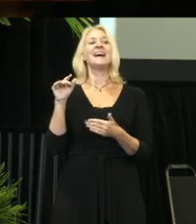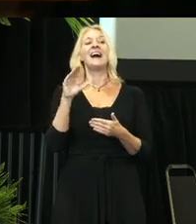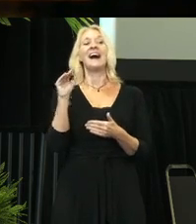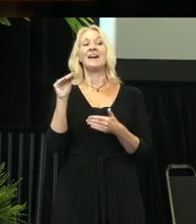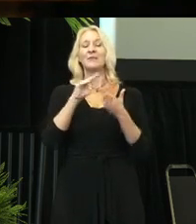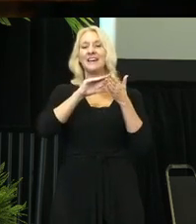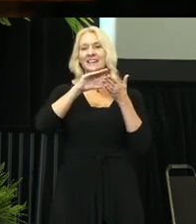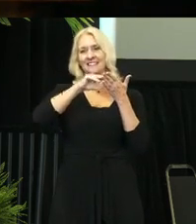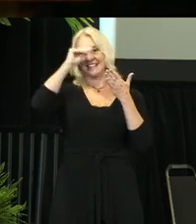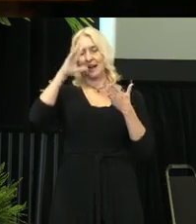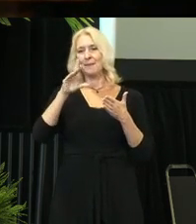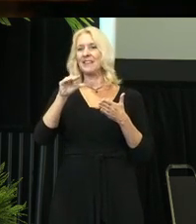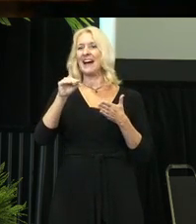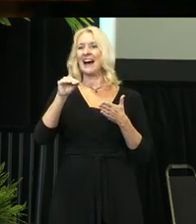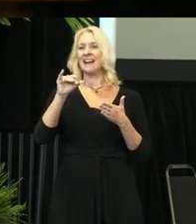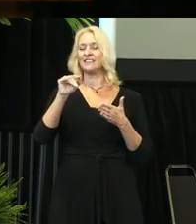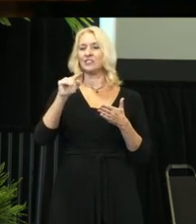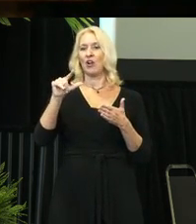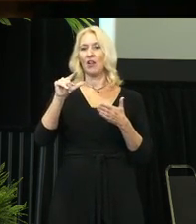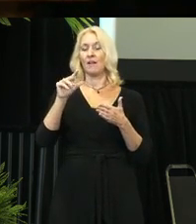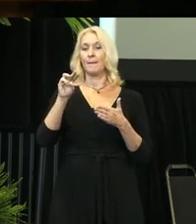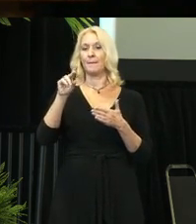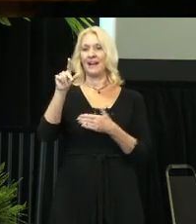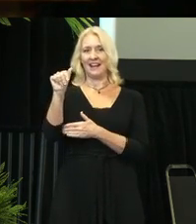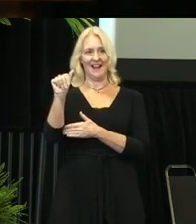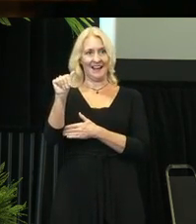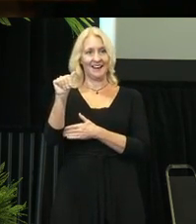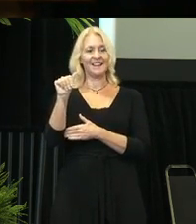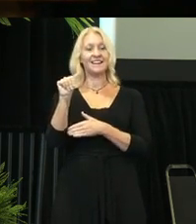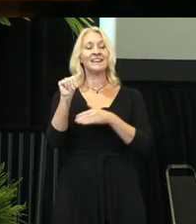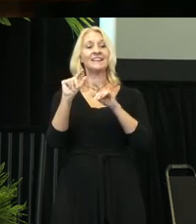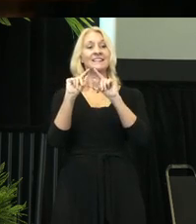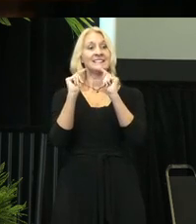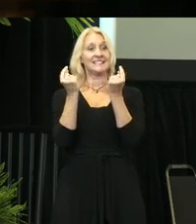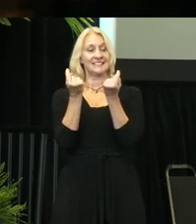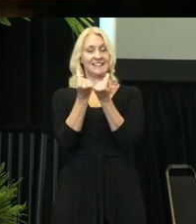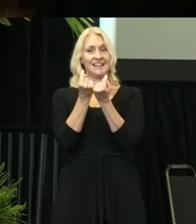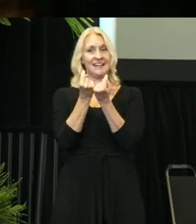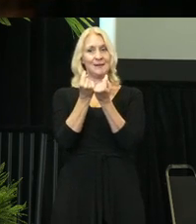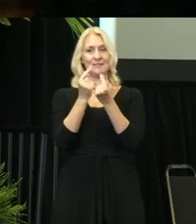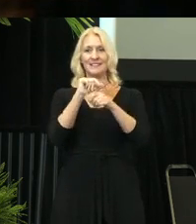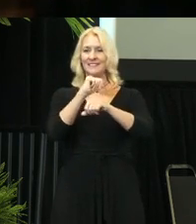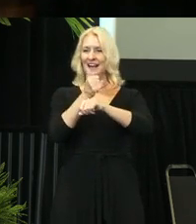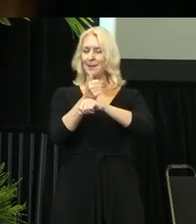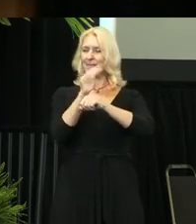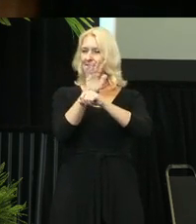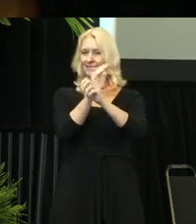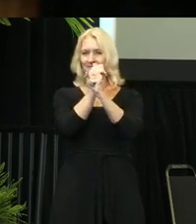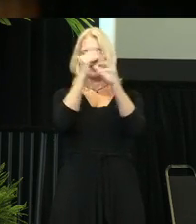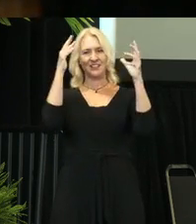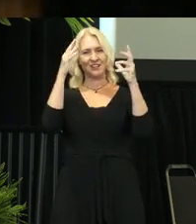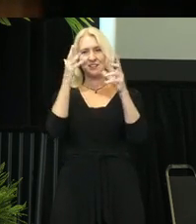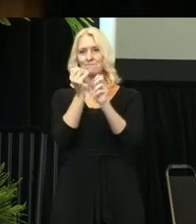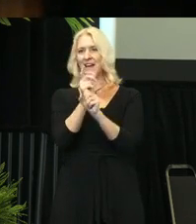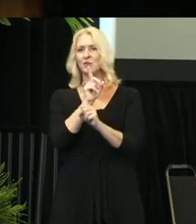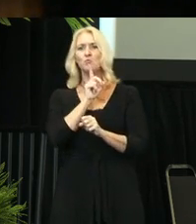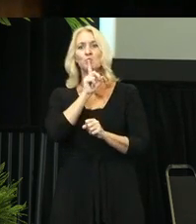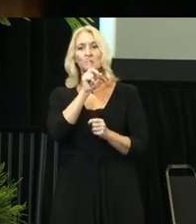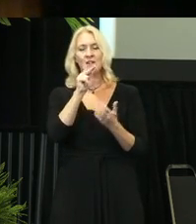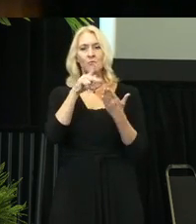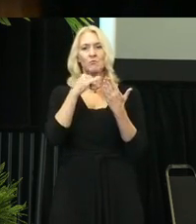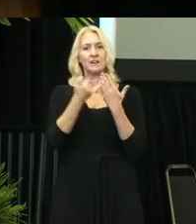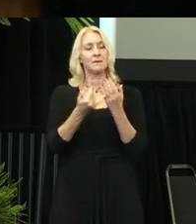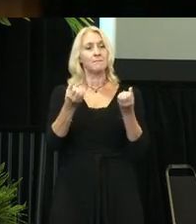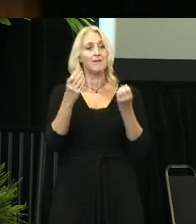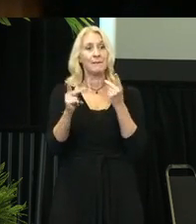the digital media communications team to help us make this vision a reality. I was humbled by the volunteers who